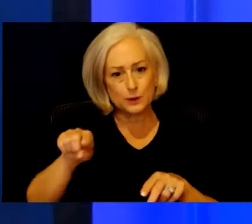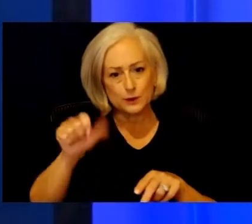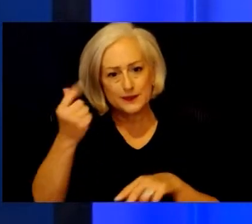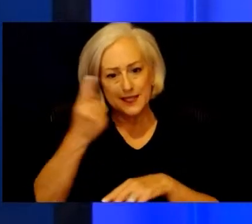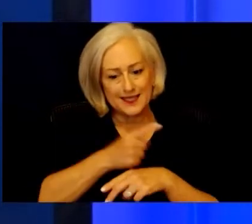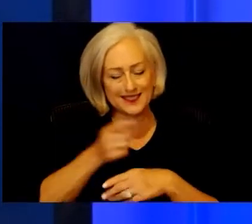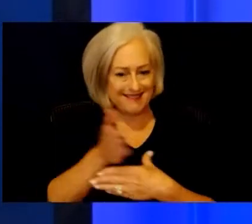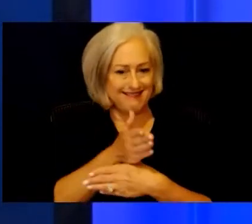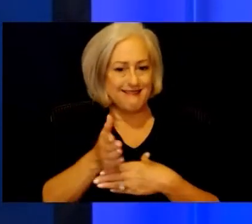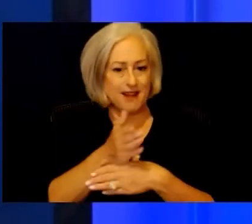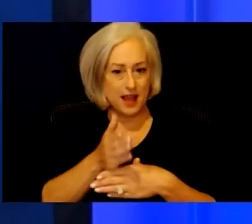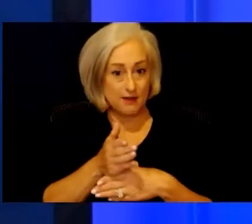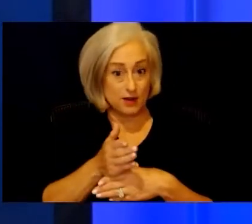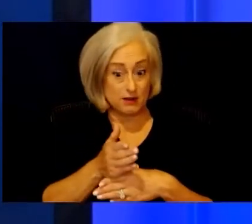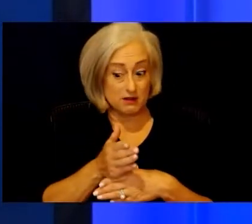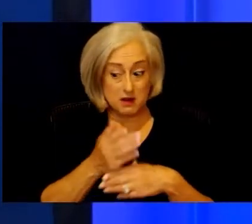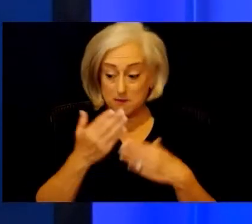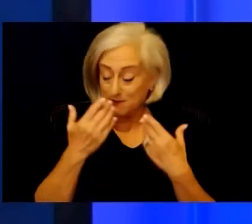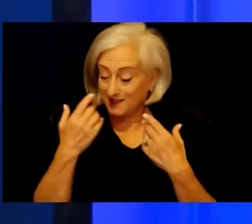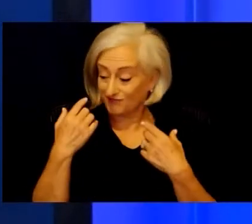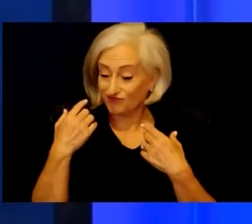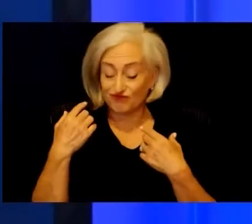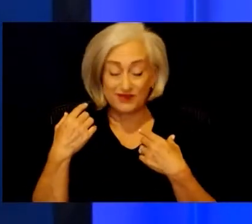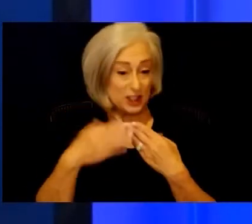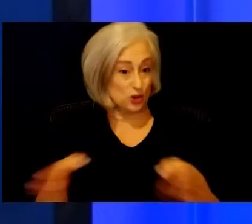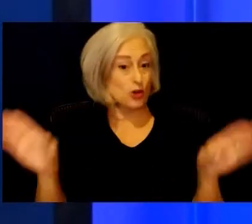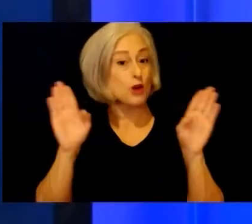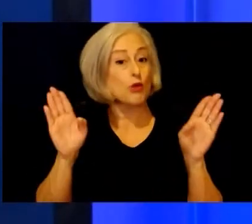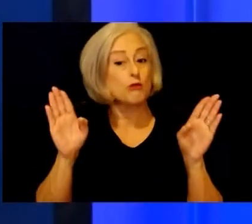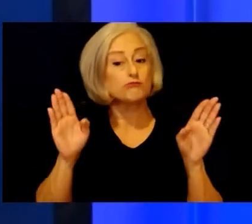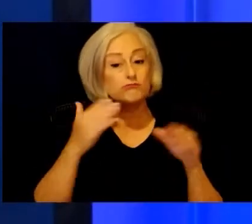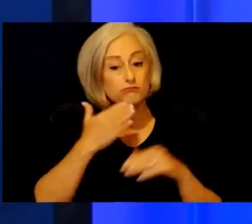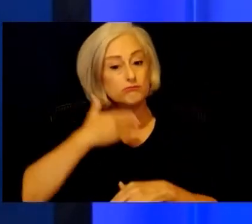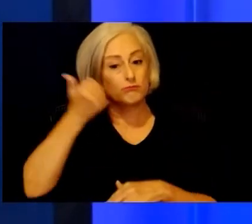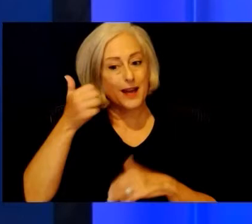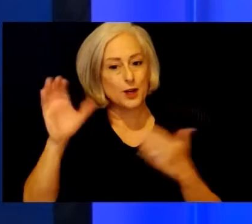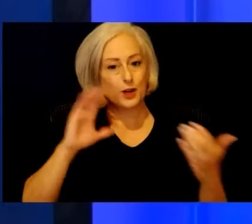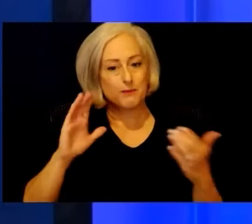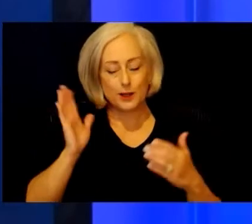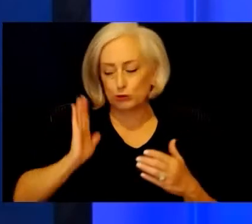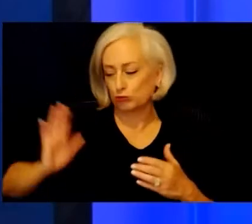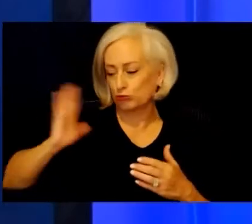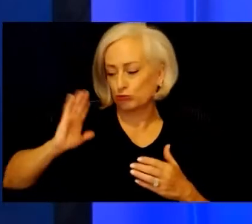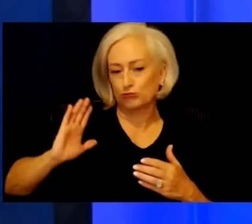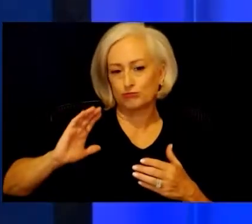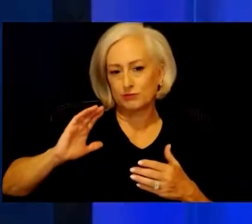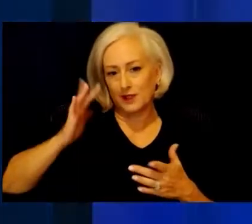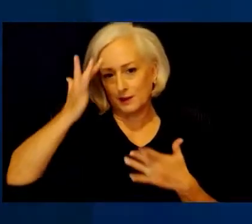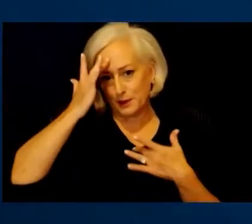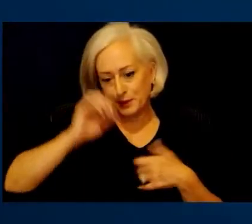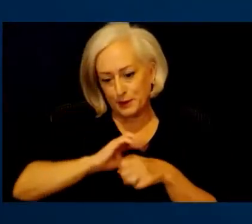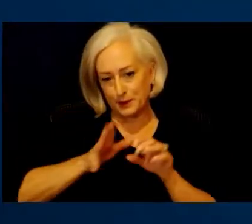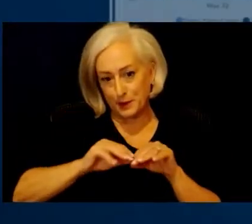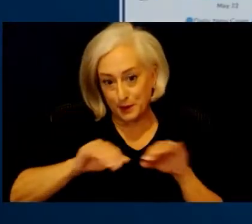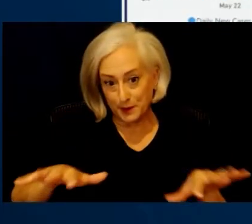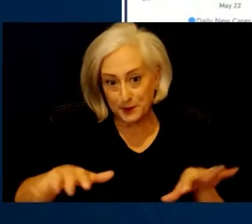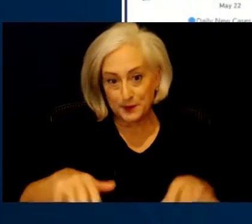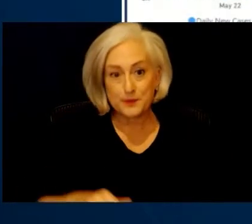that time of the Delta Omicron surge. So the latest numbers from Mark here in the metro show we had an average